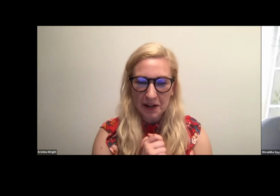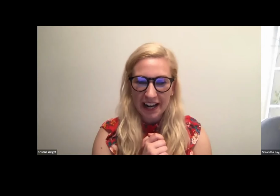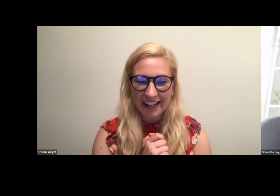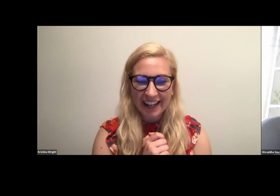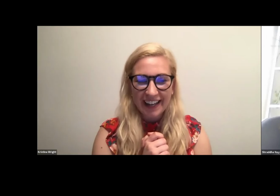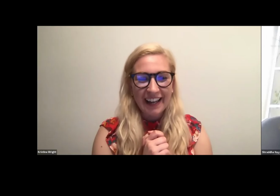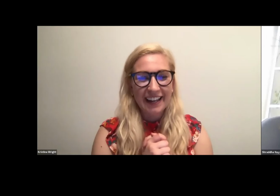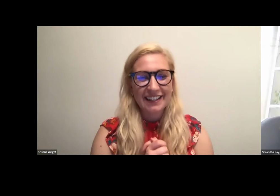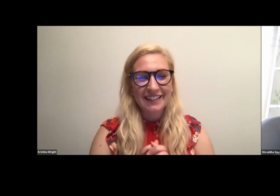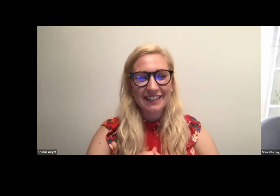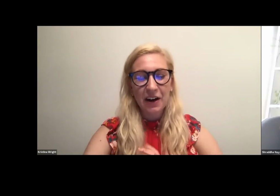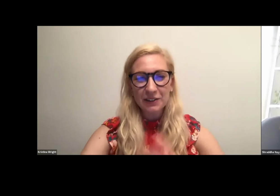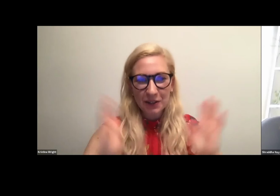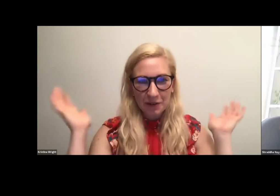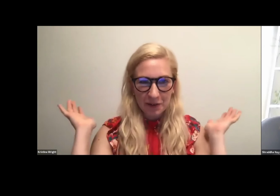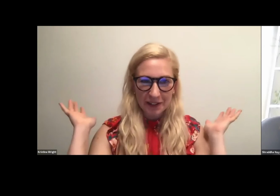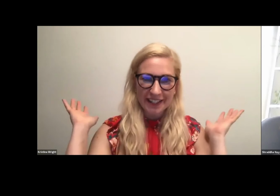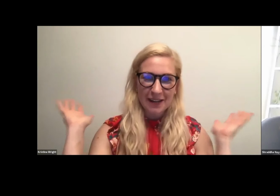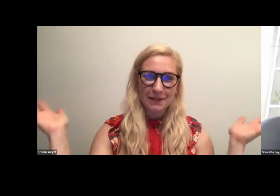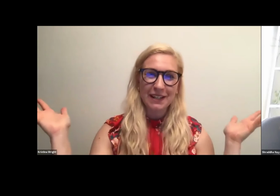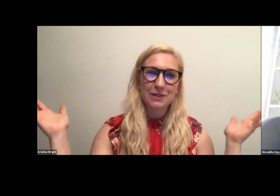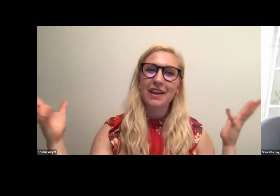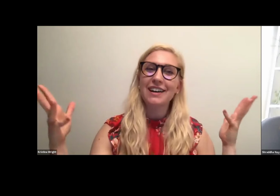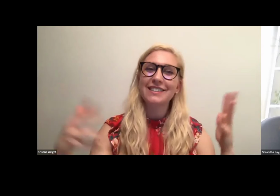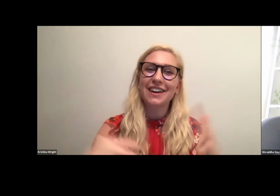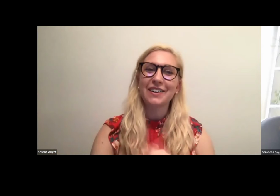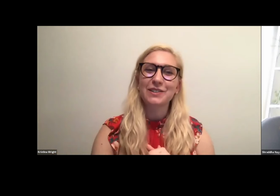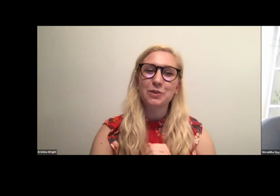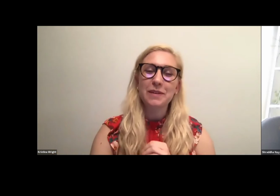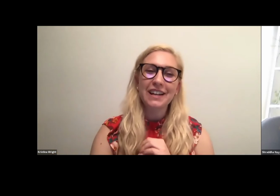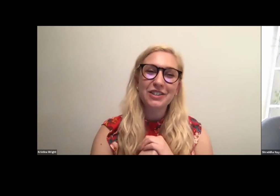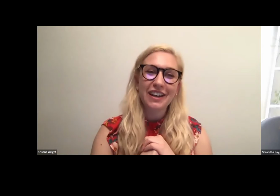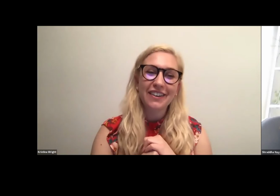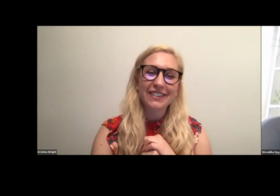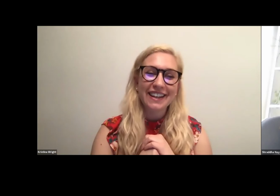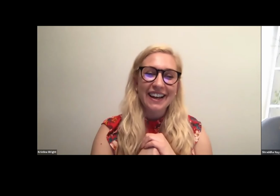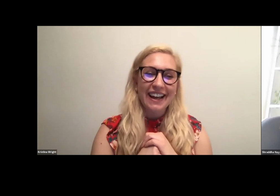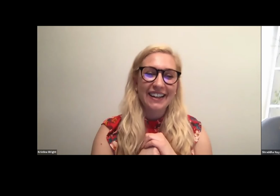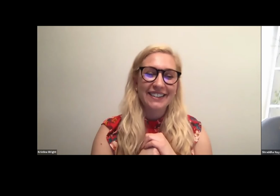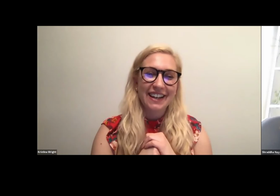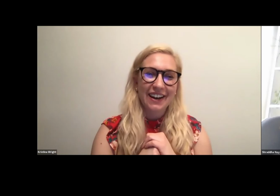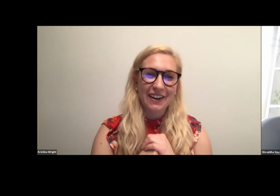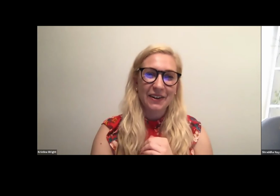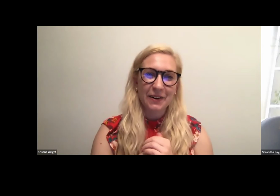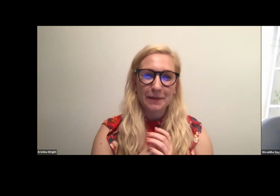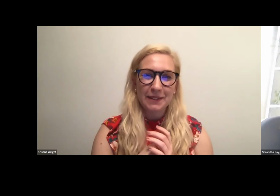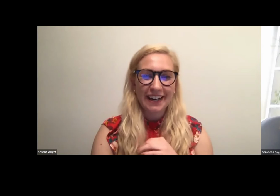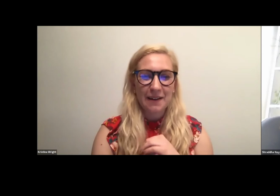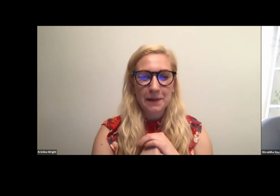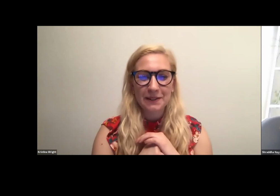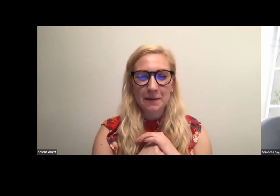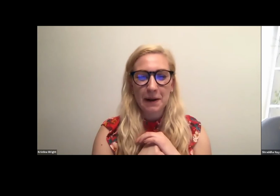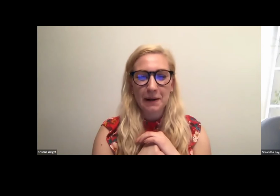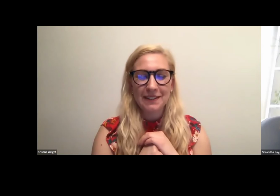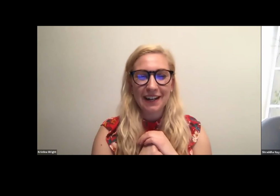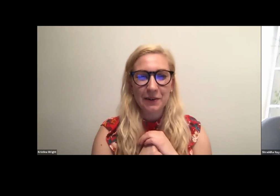in the morning. And also, of course, keep in touch with us on our social media channels and on our website